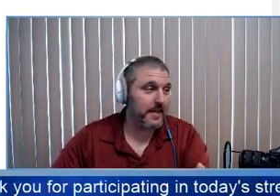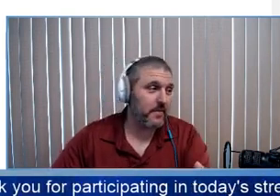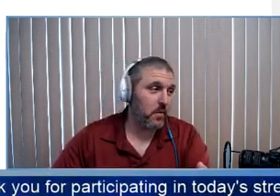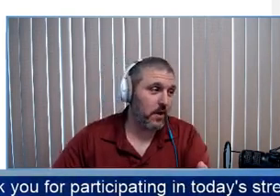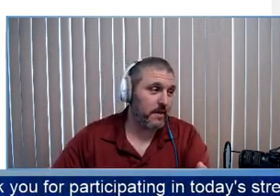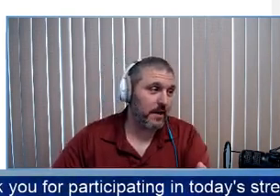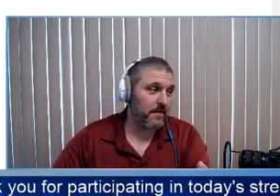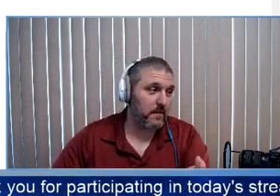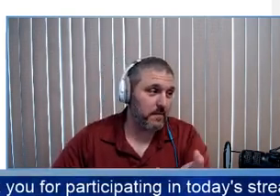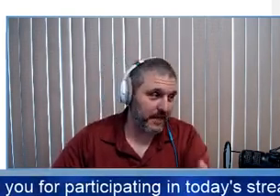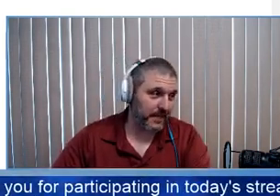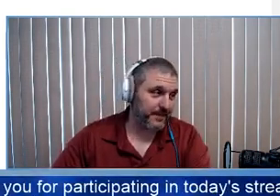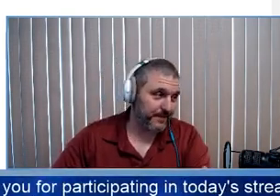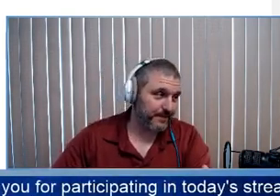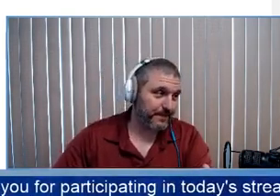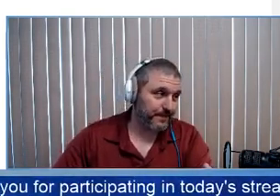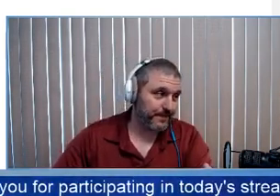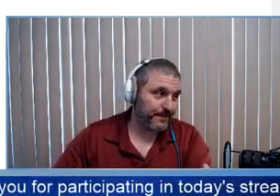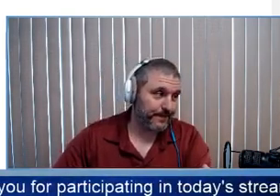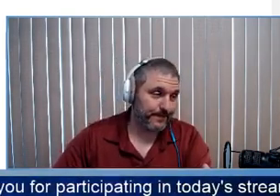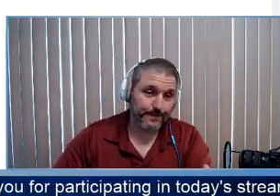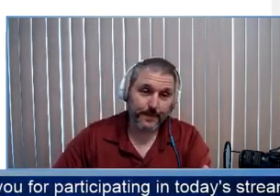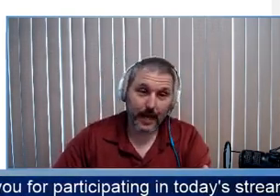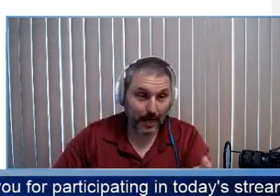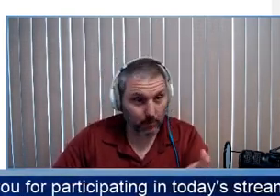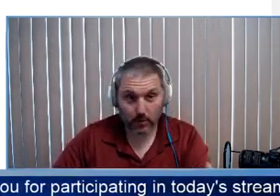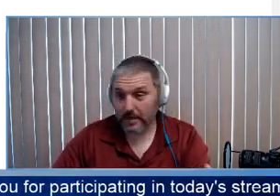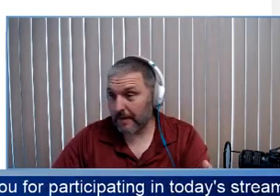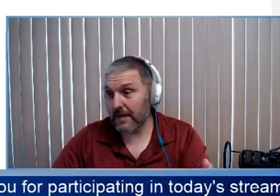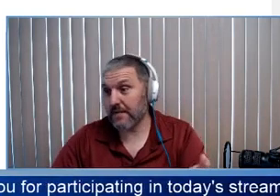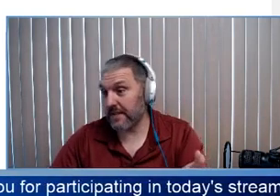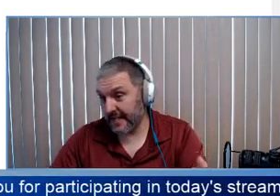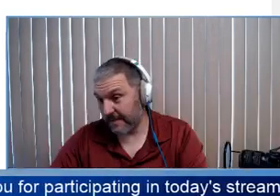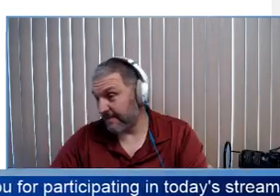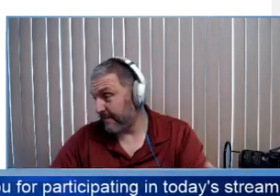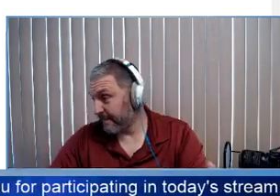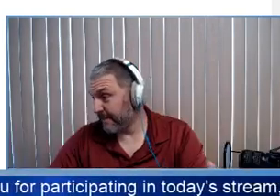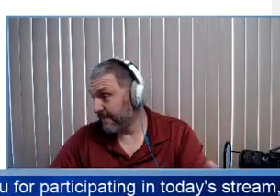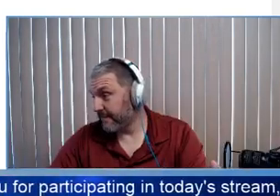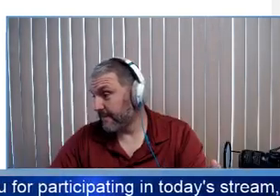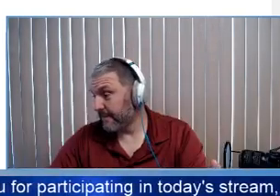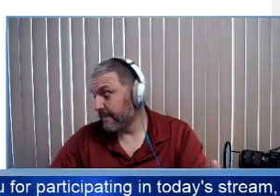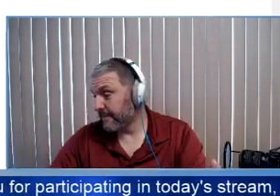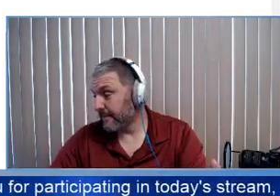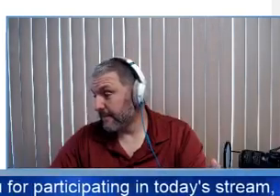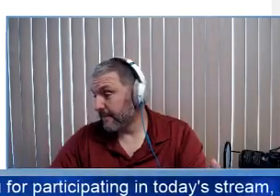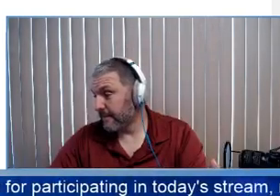And I'm not even worried about it for me. I'm worried about it for them.